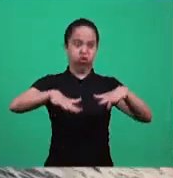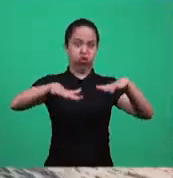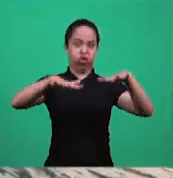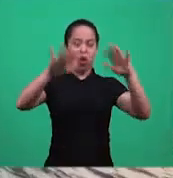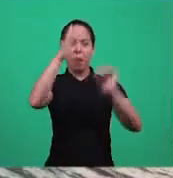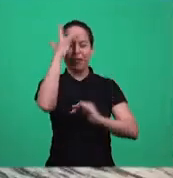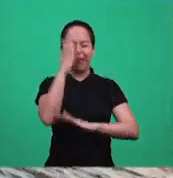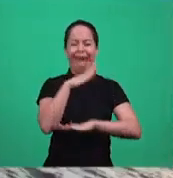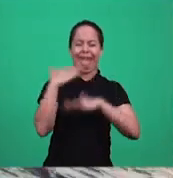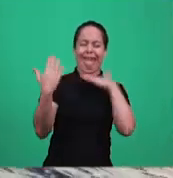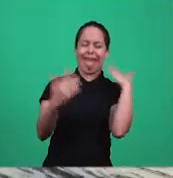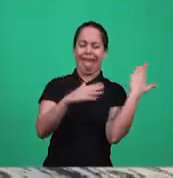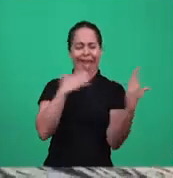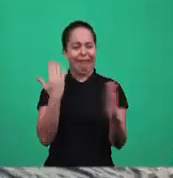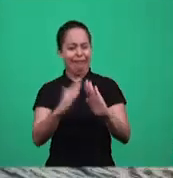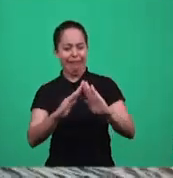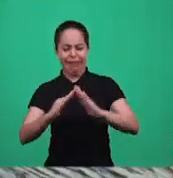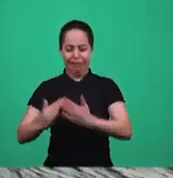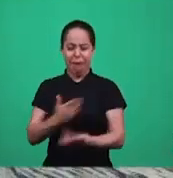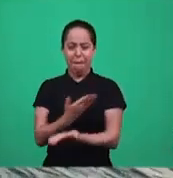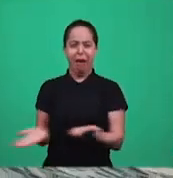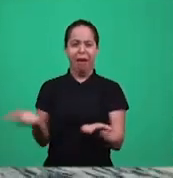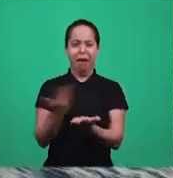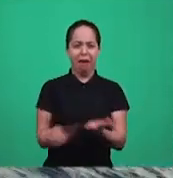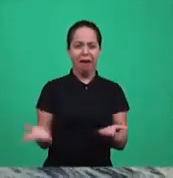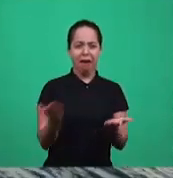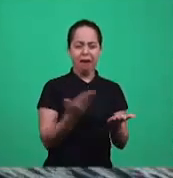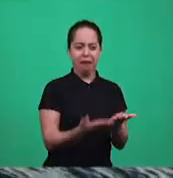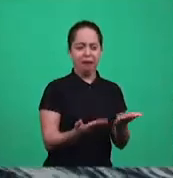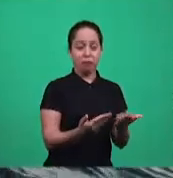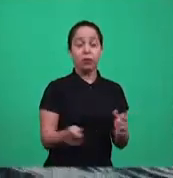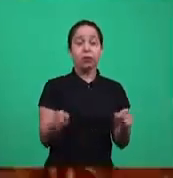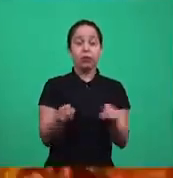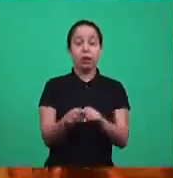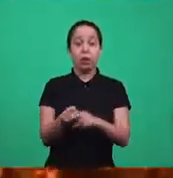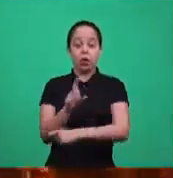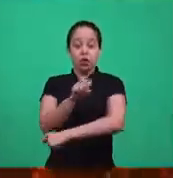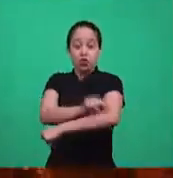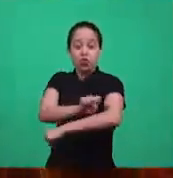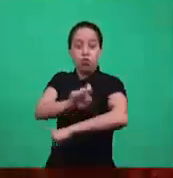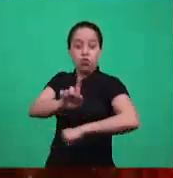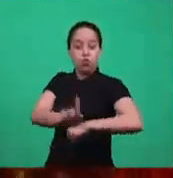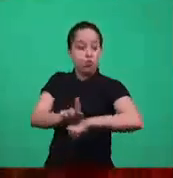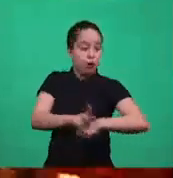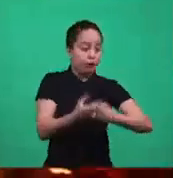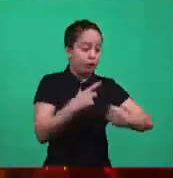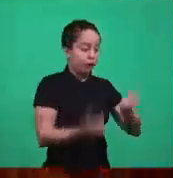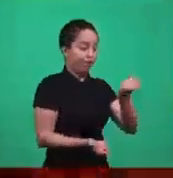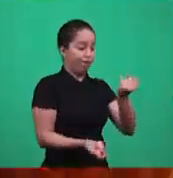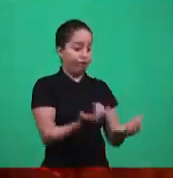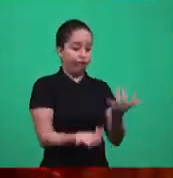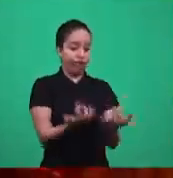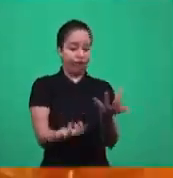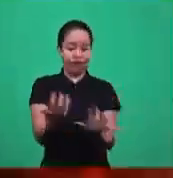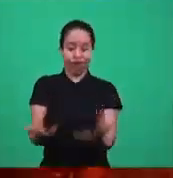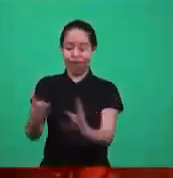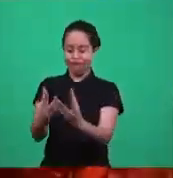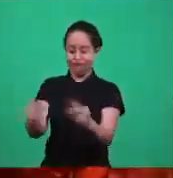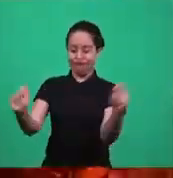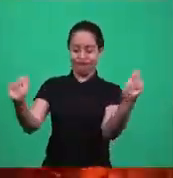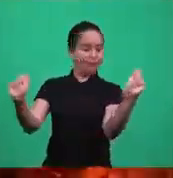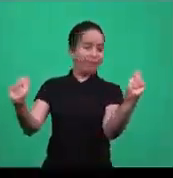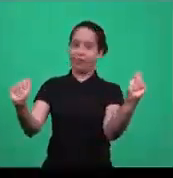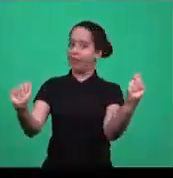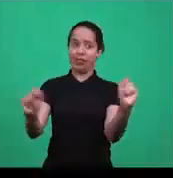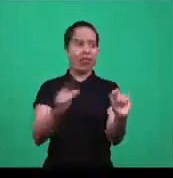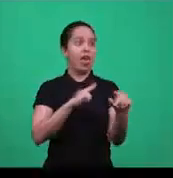when the flood ravished everything. Also, like in the day of Gomorrah,